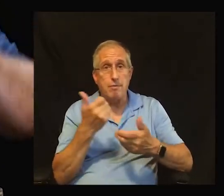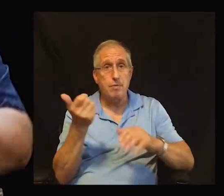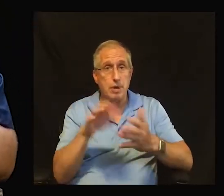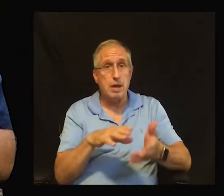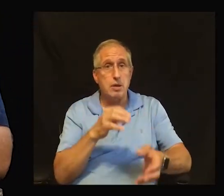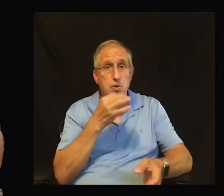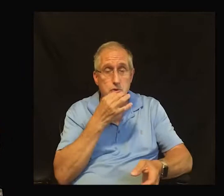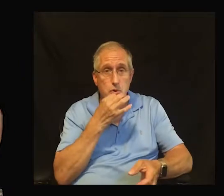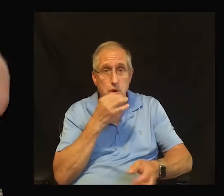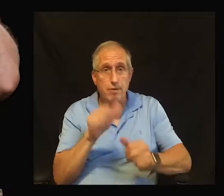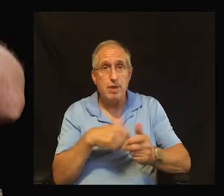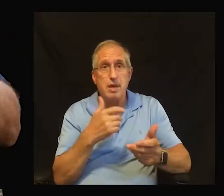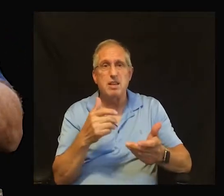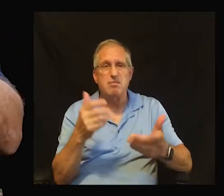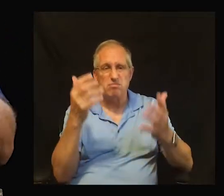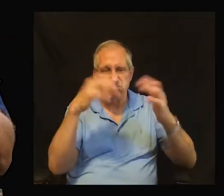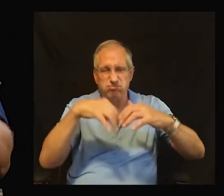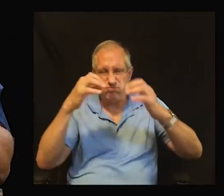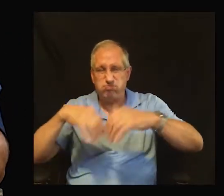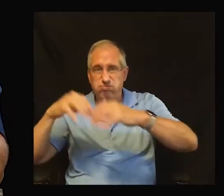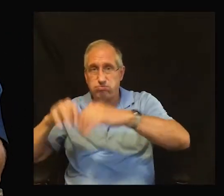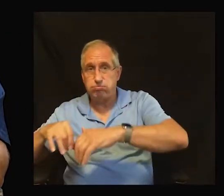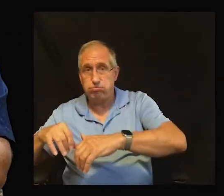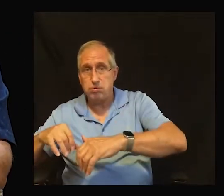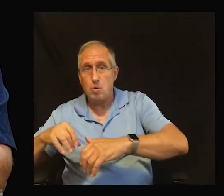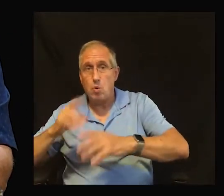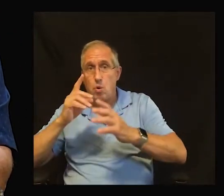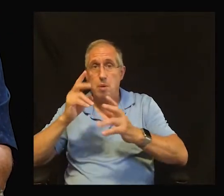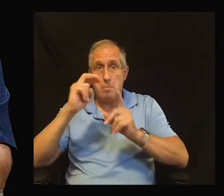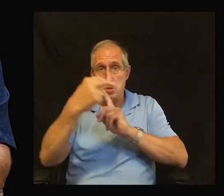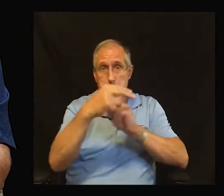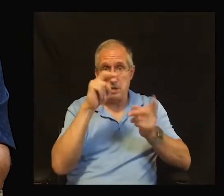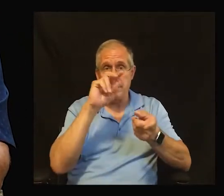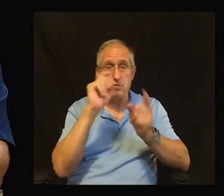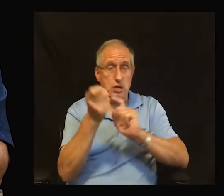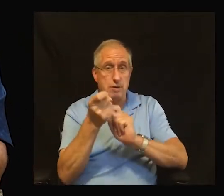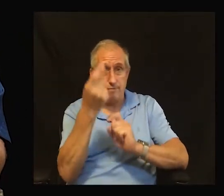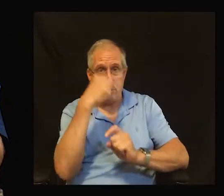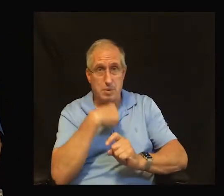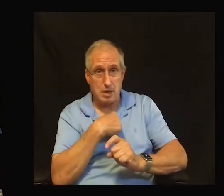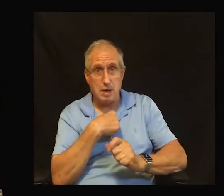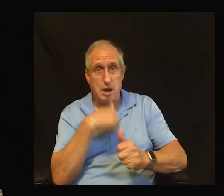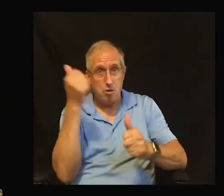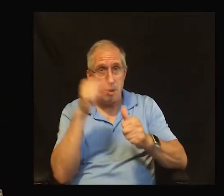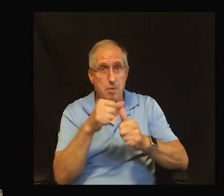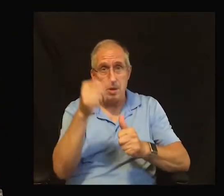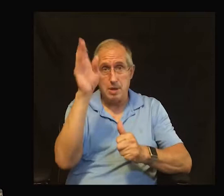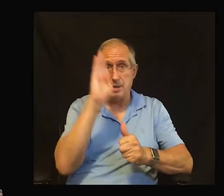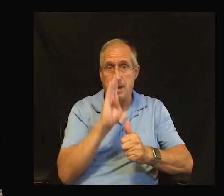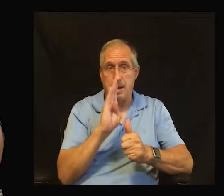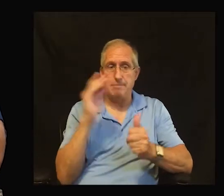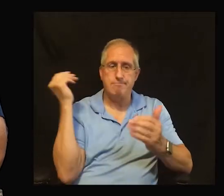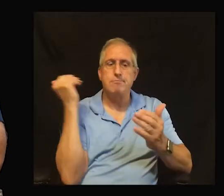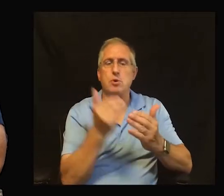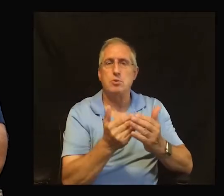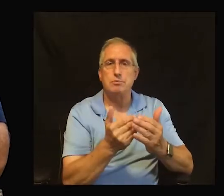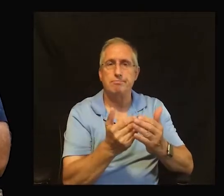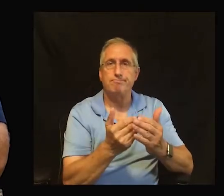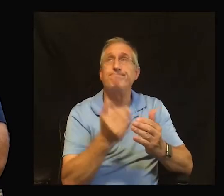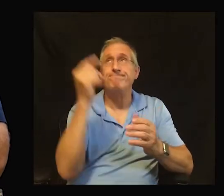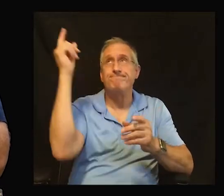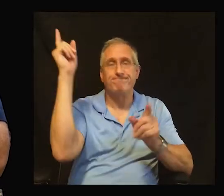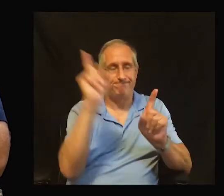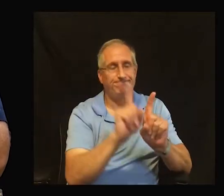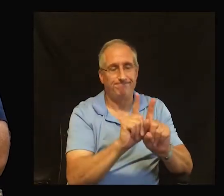about to leave this life for heaven, when everything is falling down around me, here's what is a perspective-changing thing for me. I remember that God is